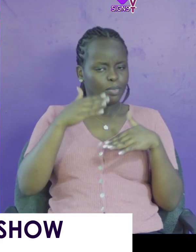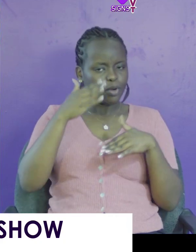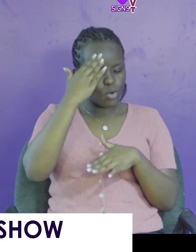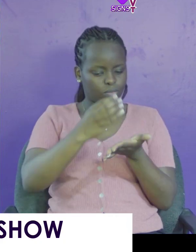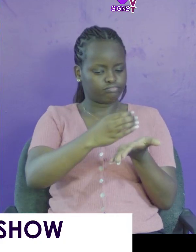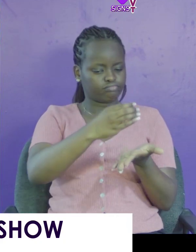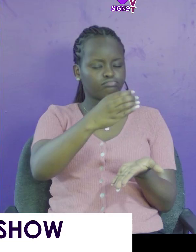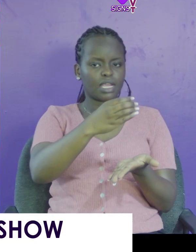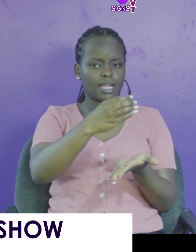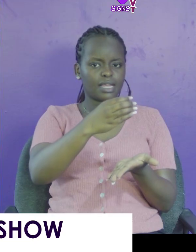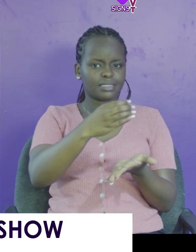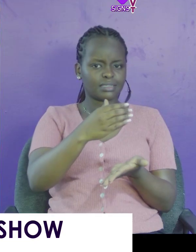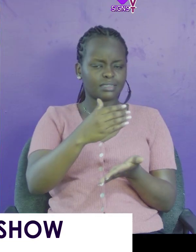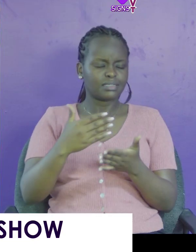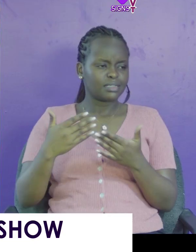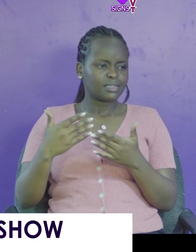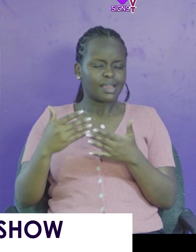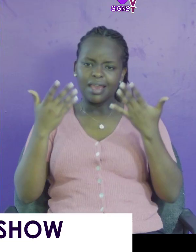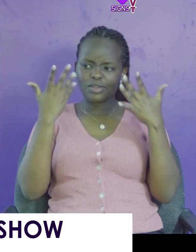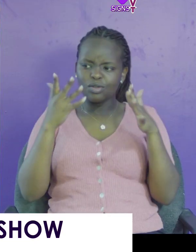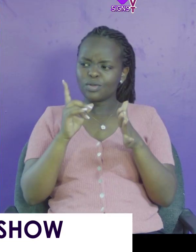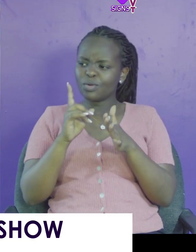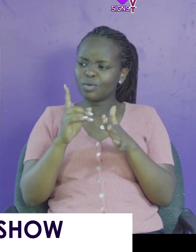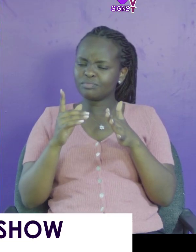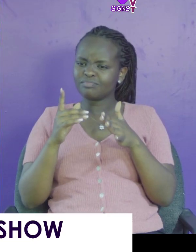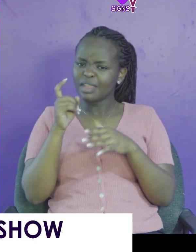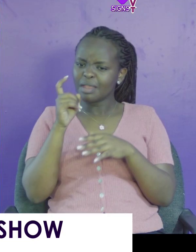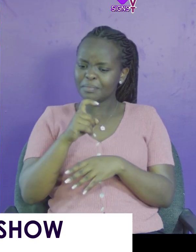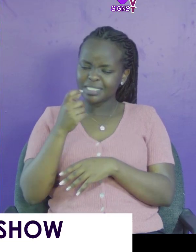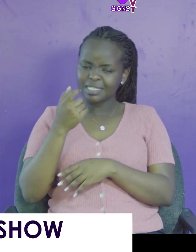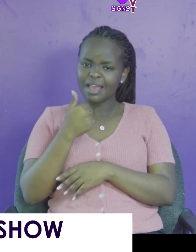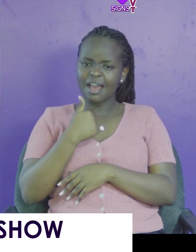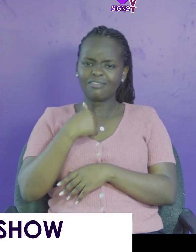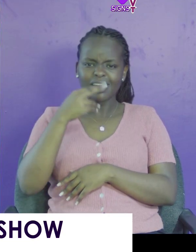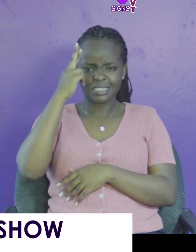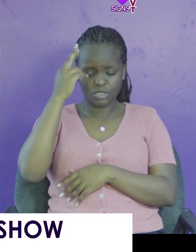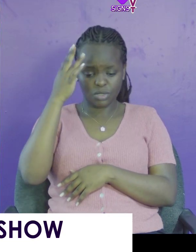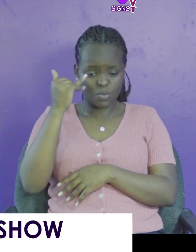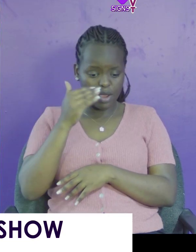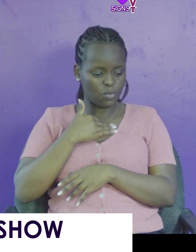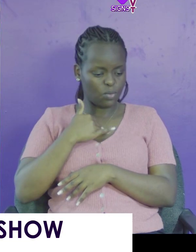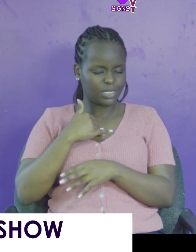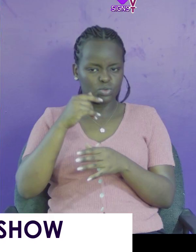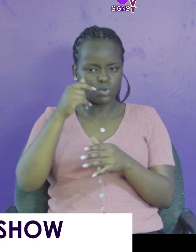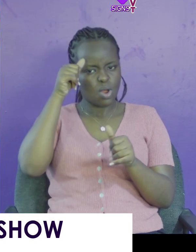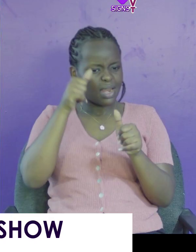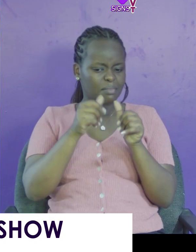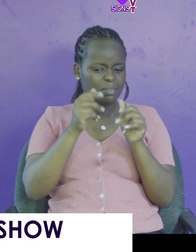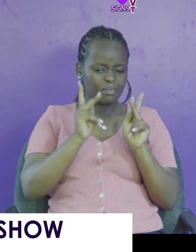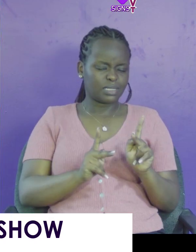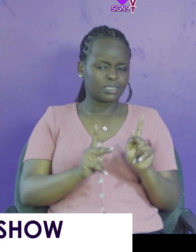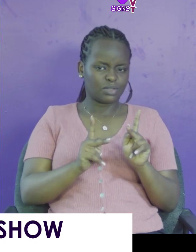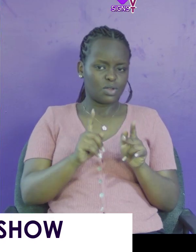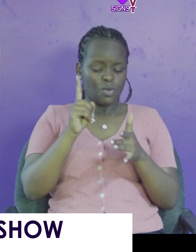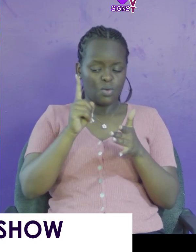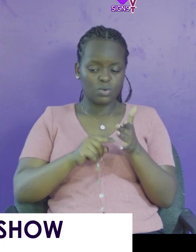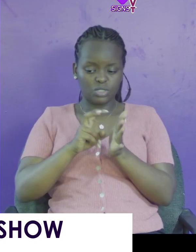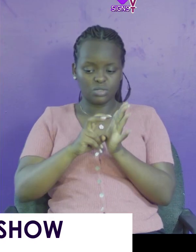glass. So I don't know. There must be a reason as to why I would want to remind someone Yeah. Unless, So what you mean is that